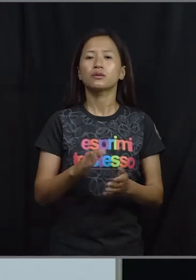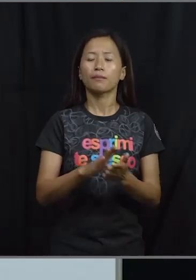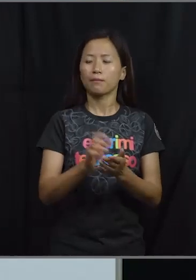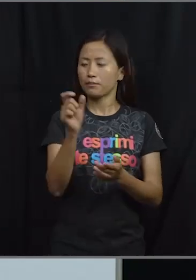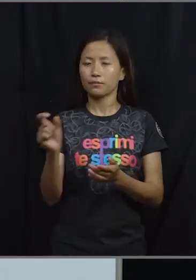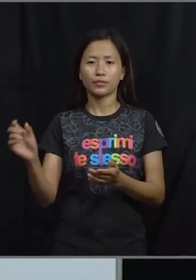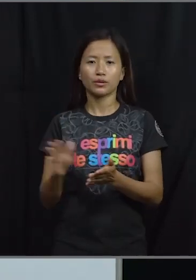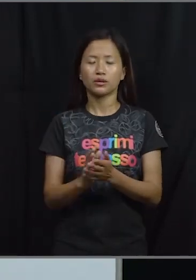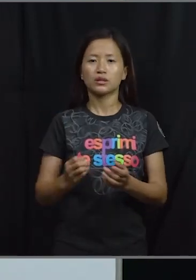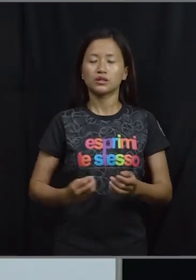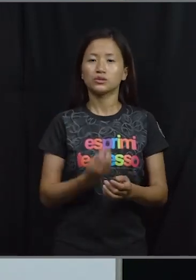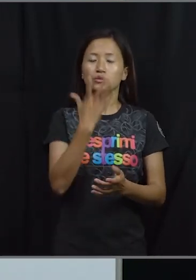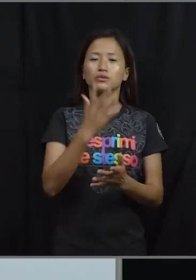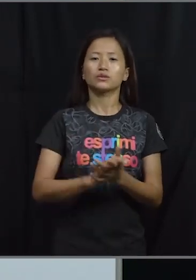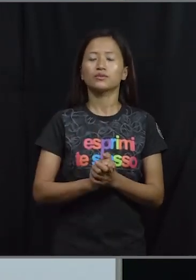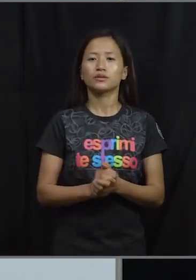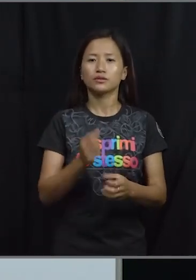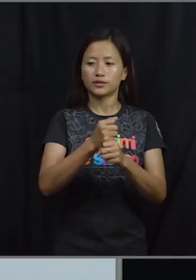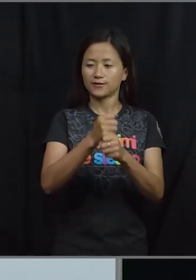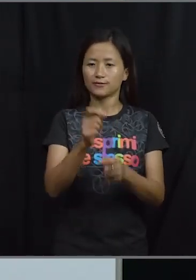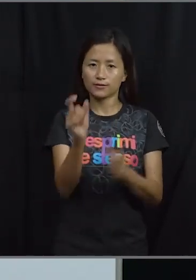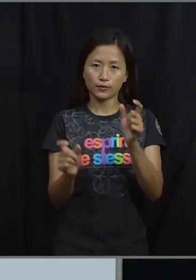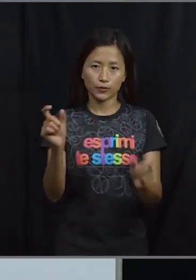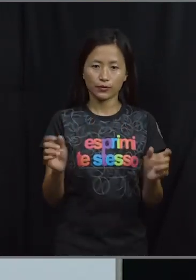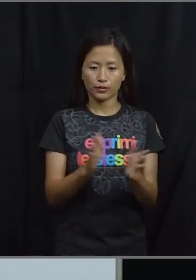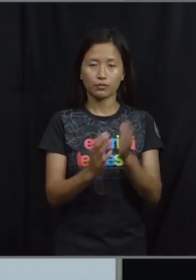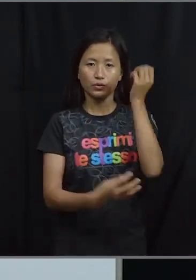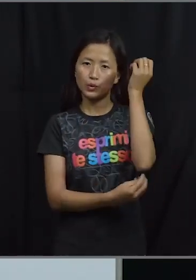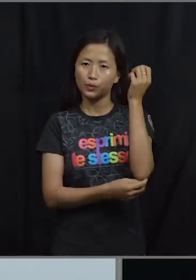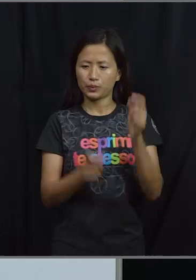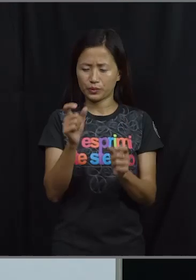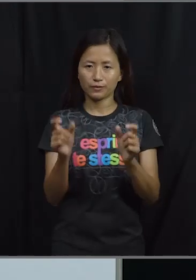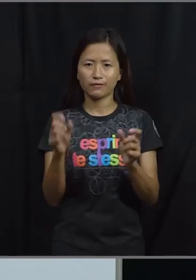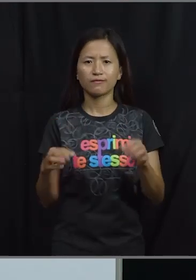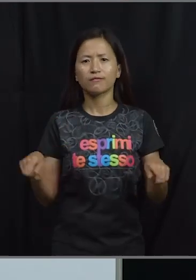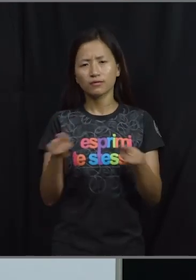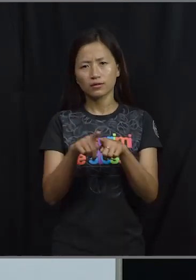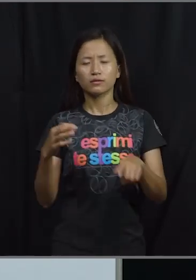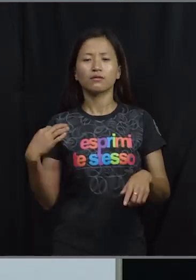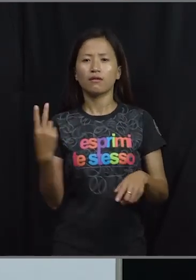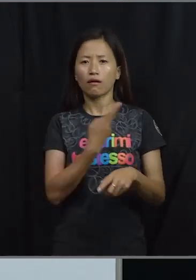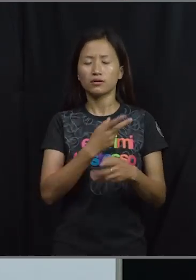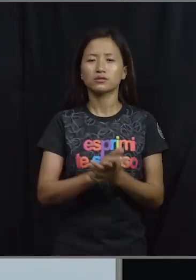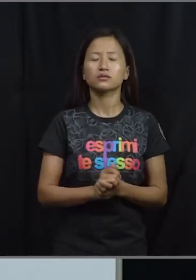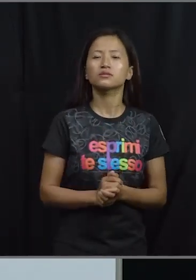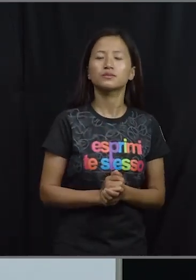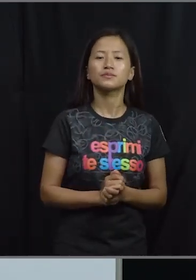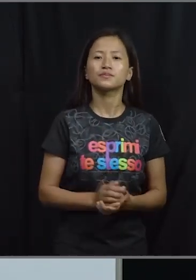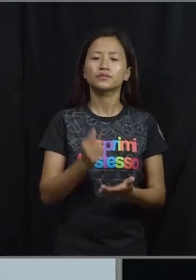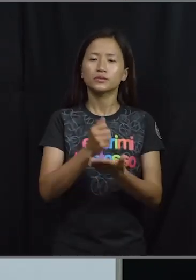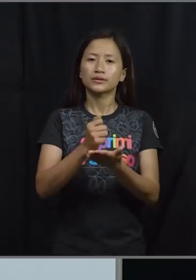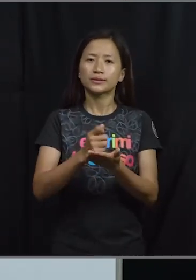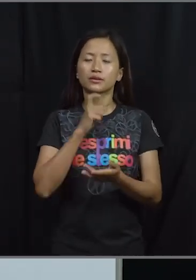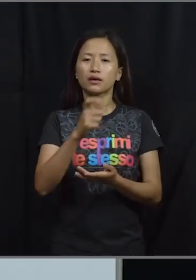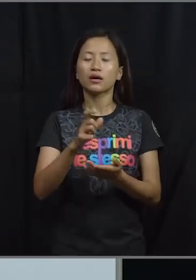of the benefit is enjoyed by the general people like you and I, the poor people. If it happens like that, the demand for